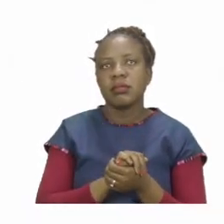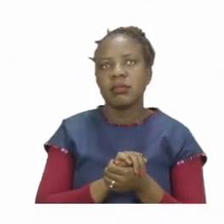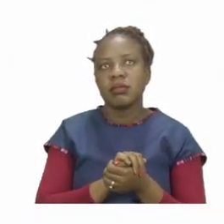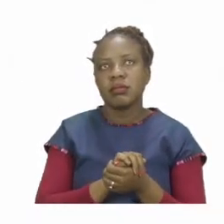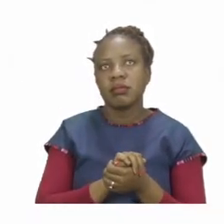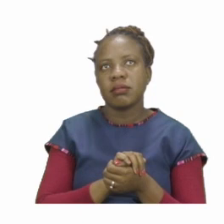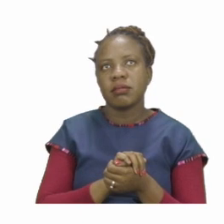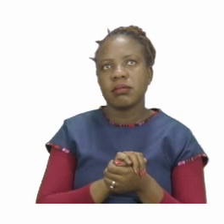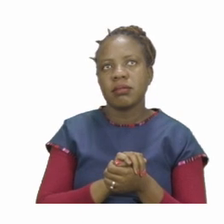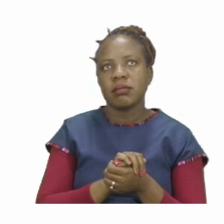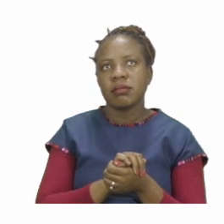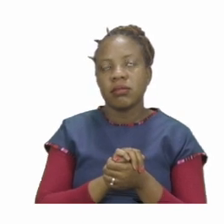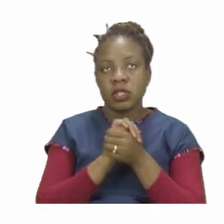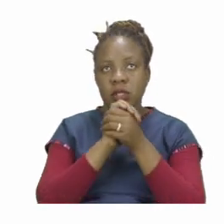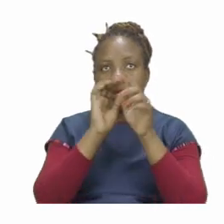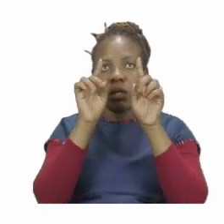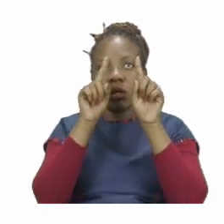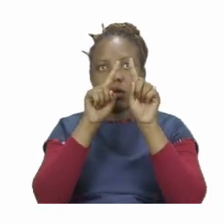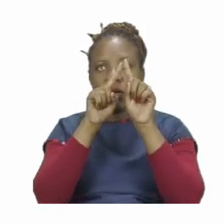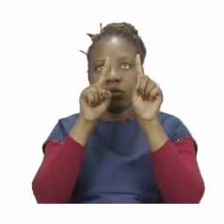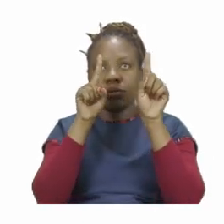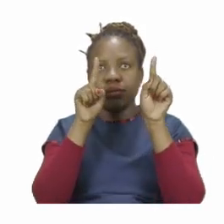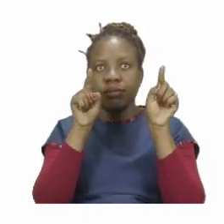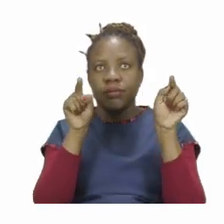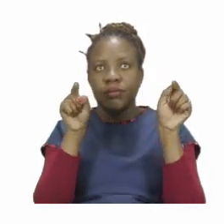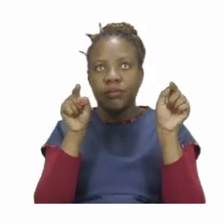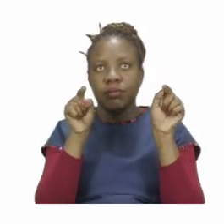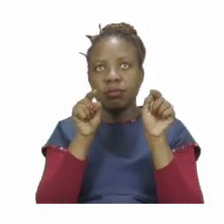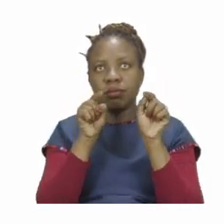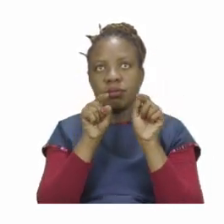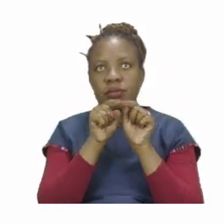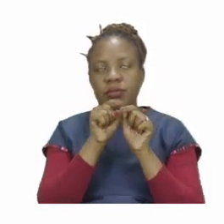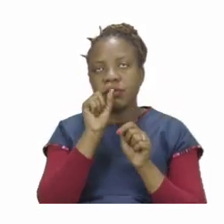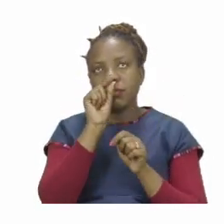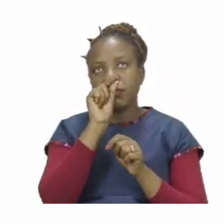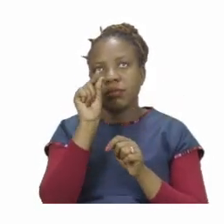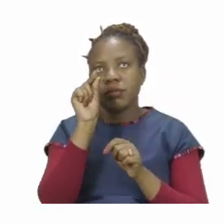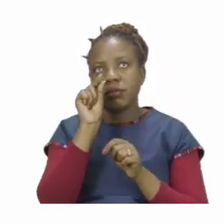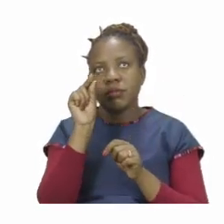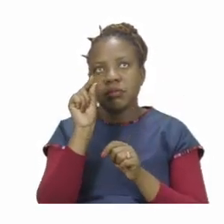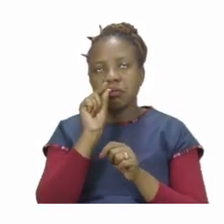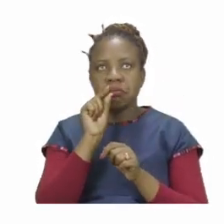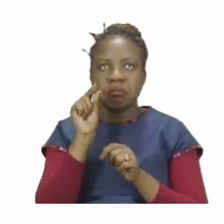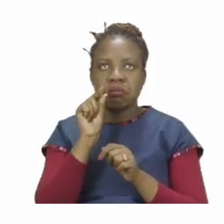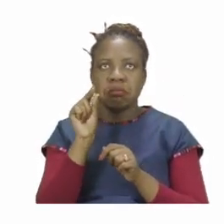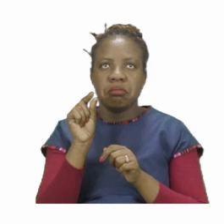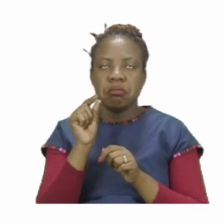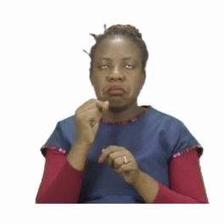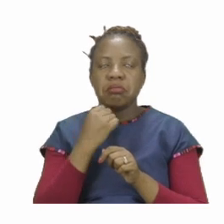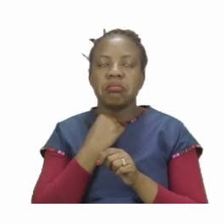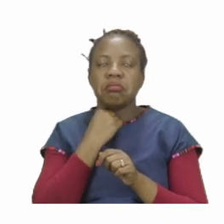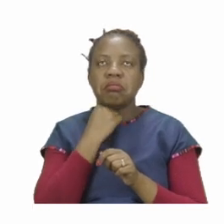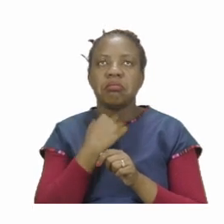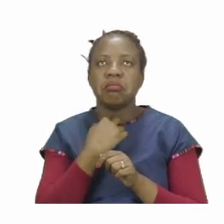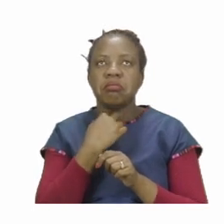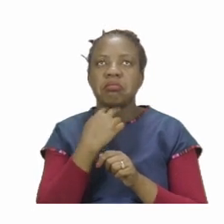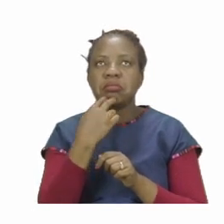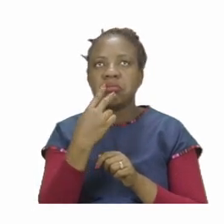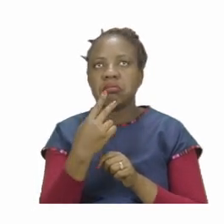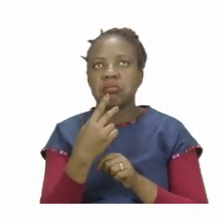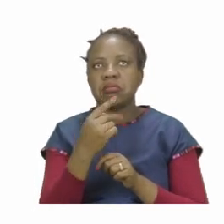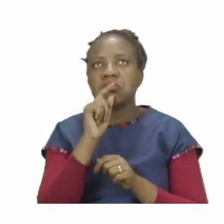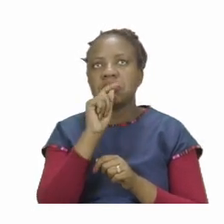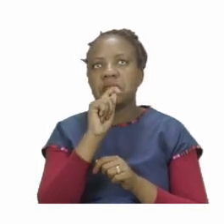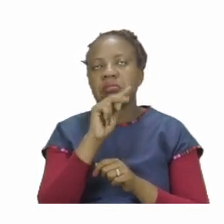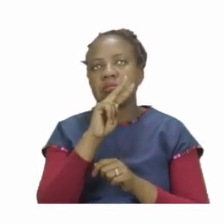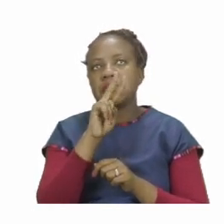phonics, and today we are looking at the digraphs. Now